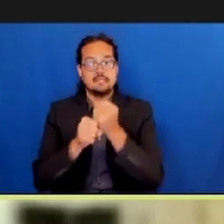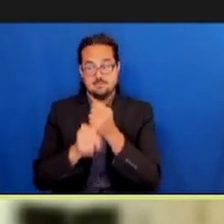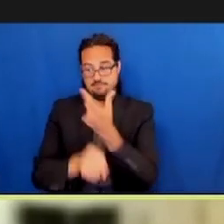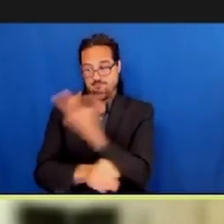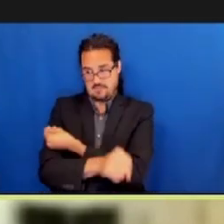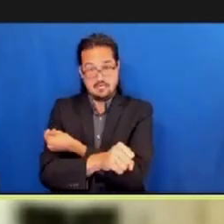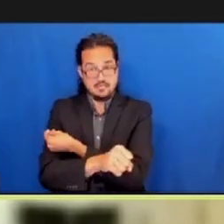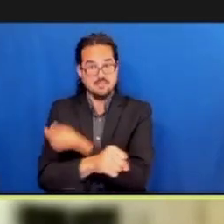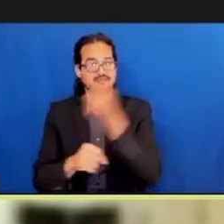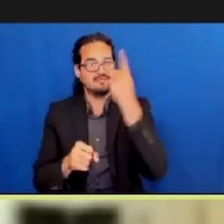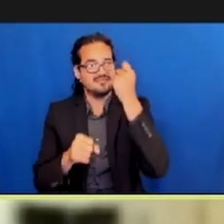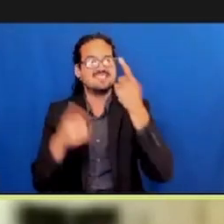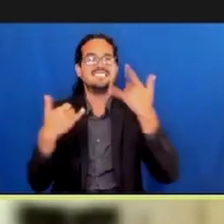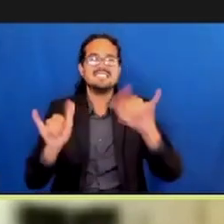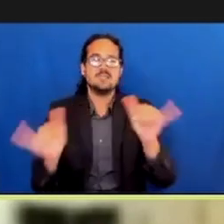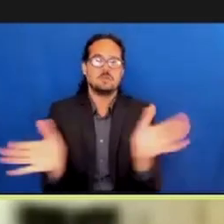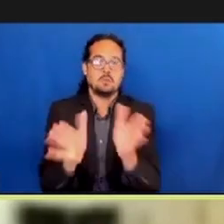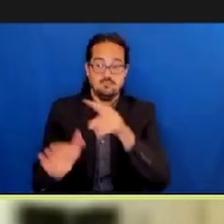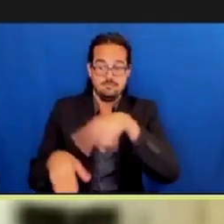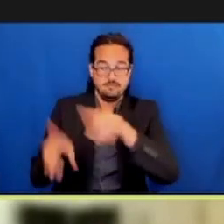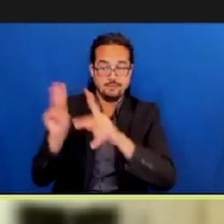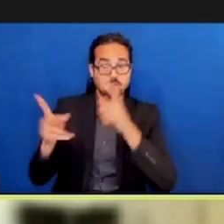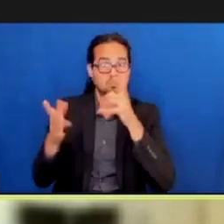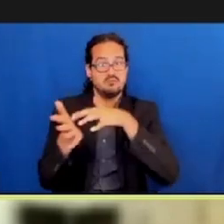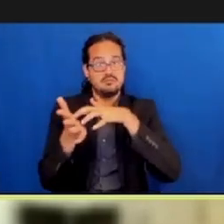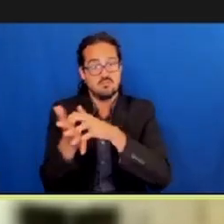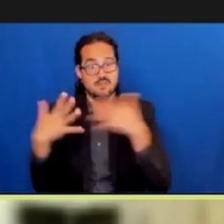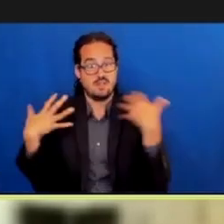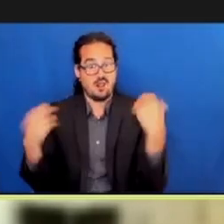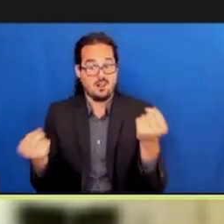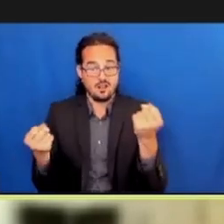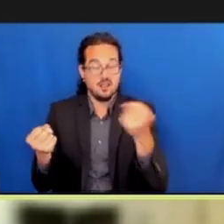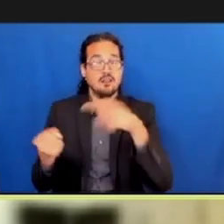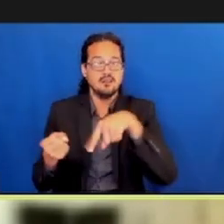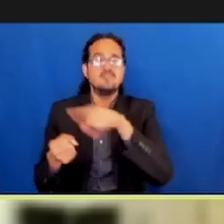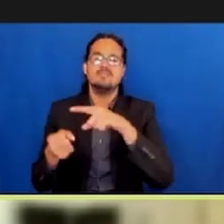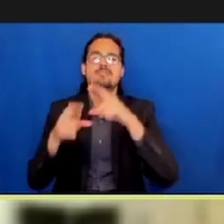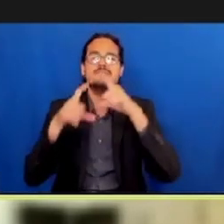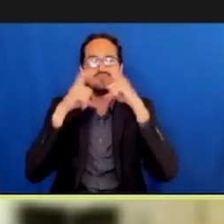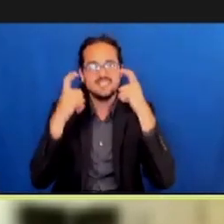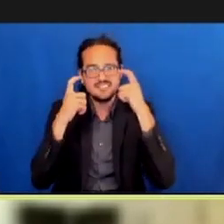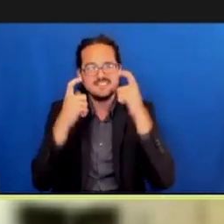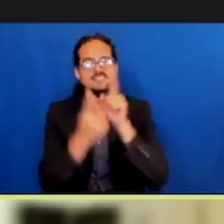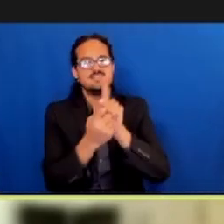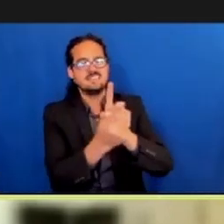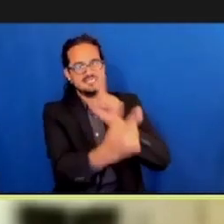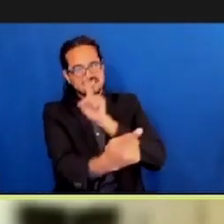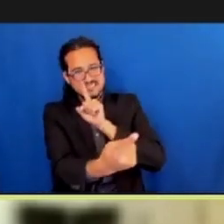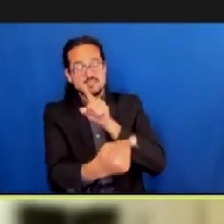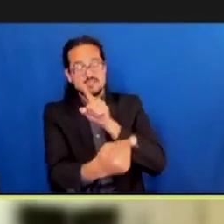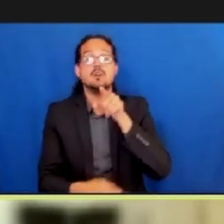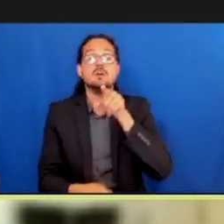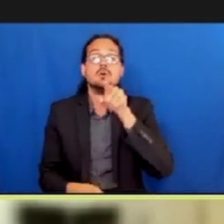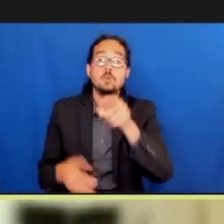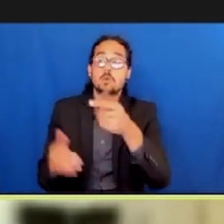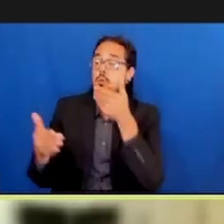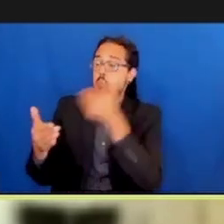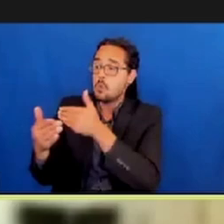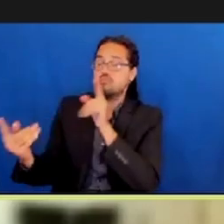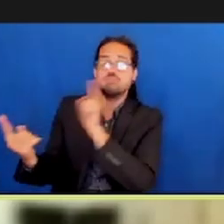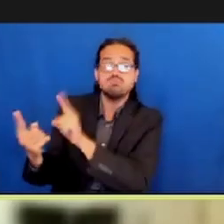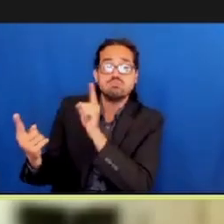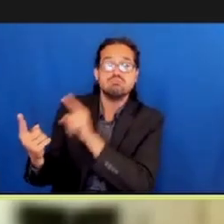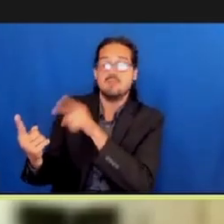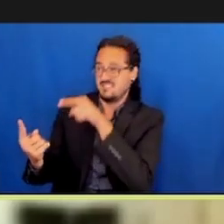And people, similarly, people that are in close contact with somebody who's got a vulnerable immune system should practice those same